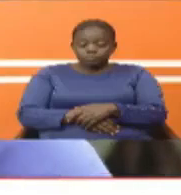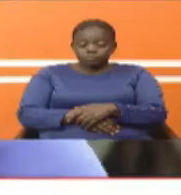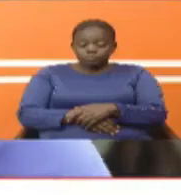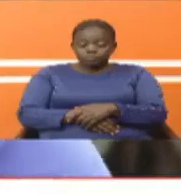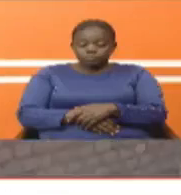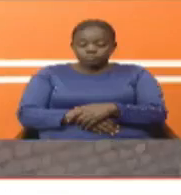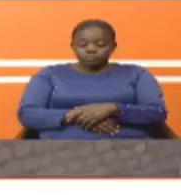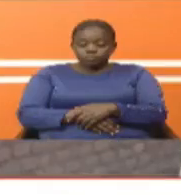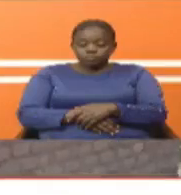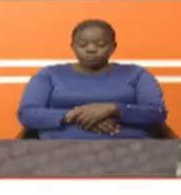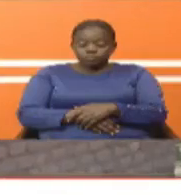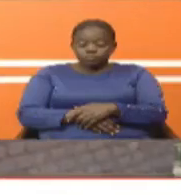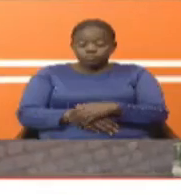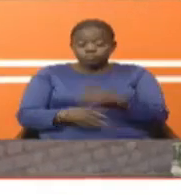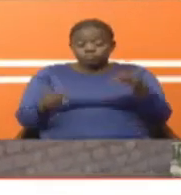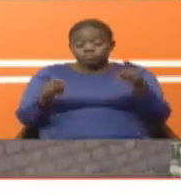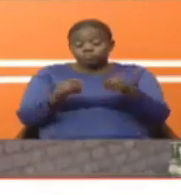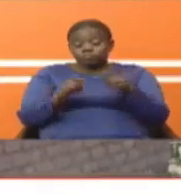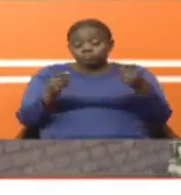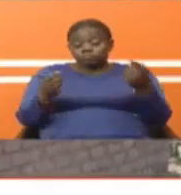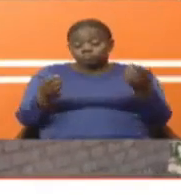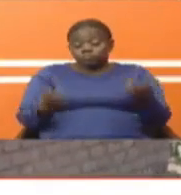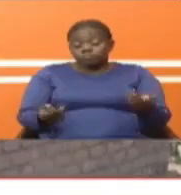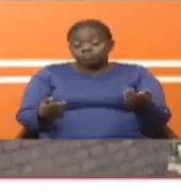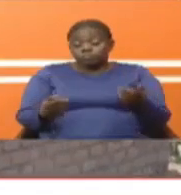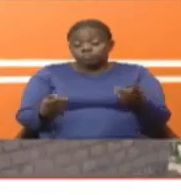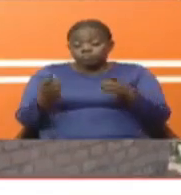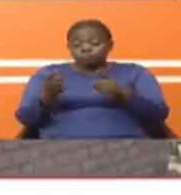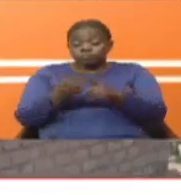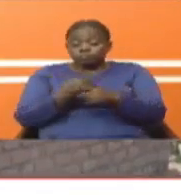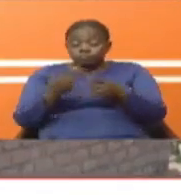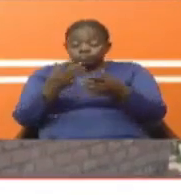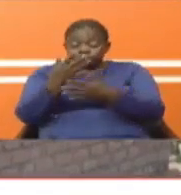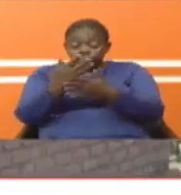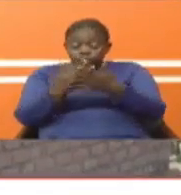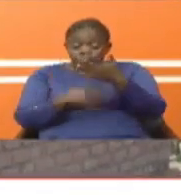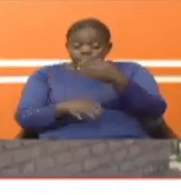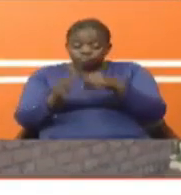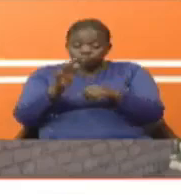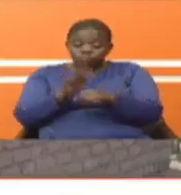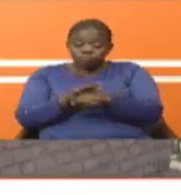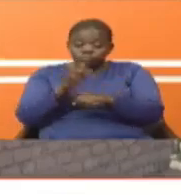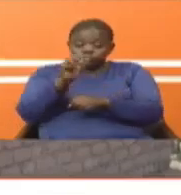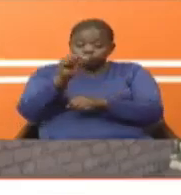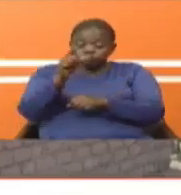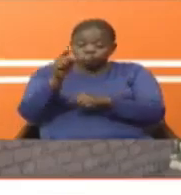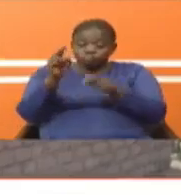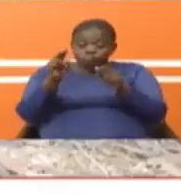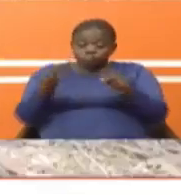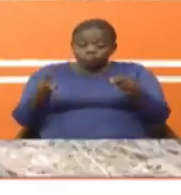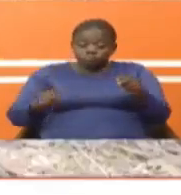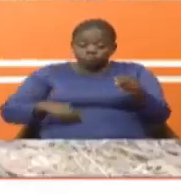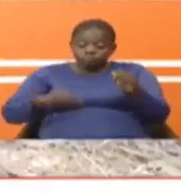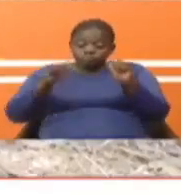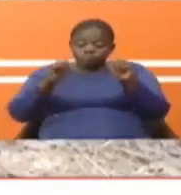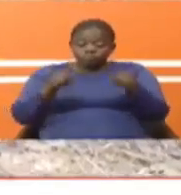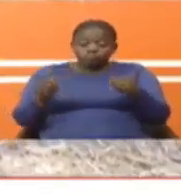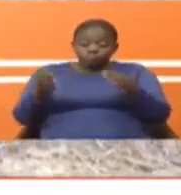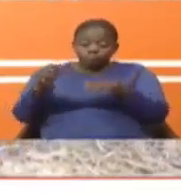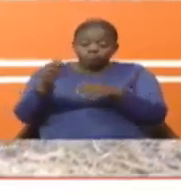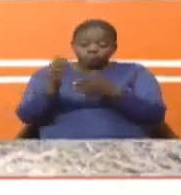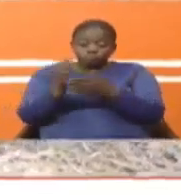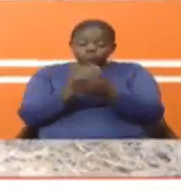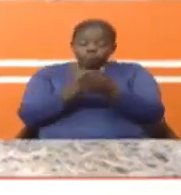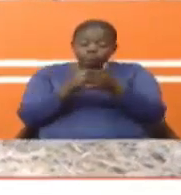mamu temeraho. Wadenga wapali ya netumweba zivali bavamo msai monje aba yekira tibali mamativu ntiba inzo kufa kubaba